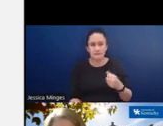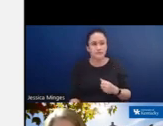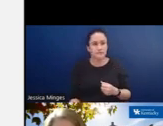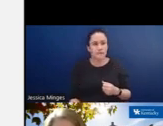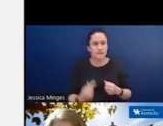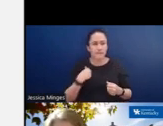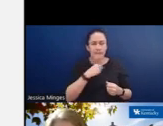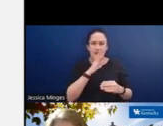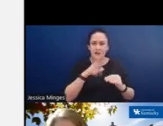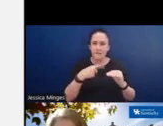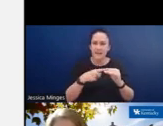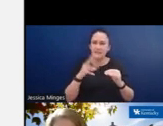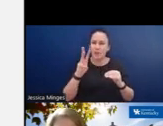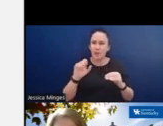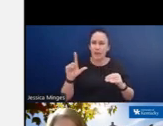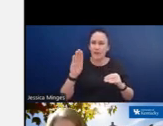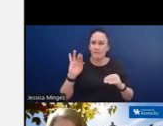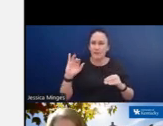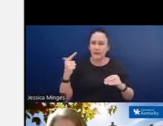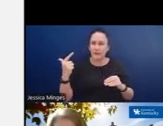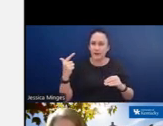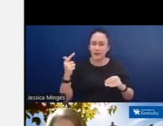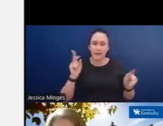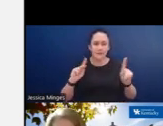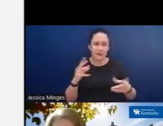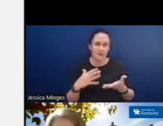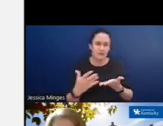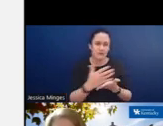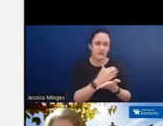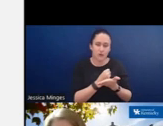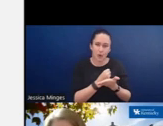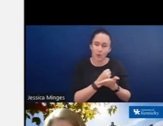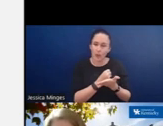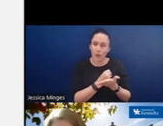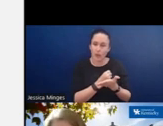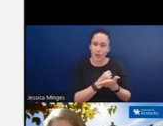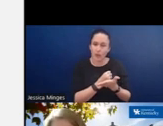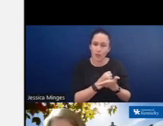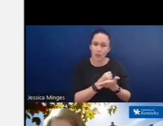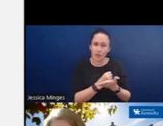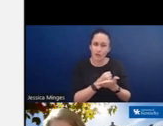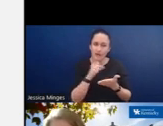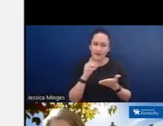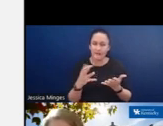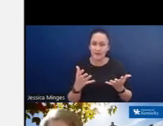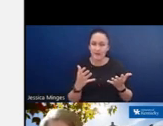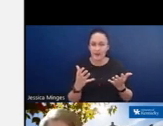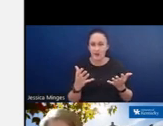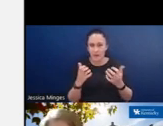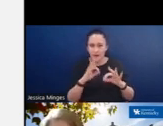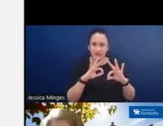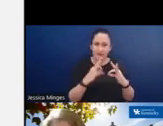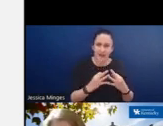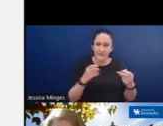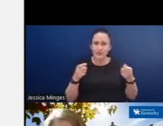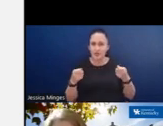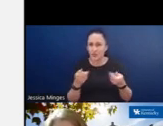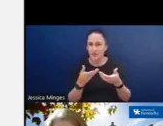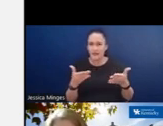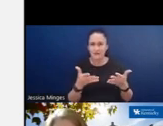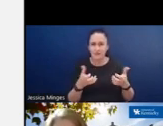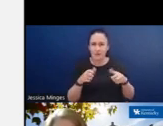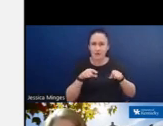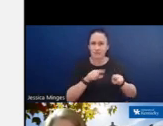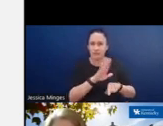kind of like well-being that people deserve in order to have the family and control and the things that they want in their